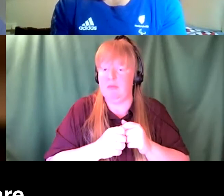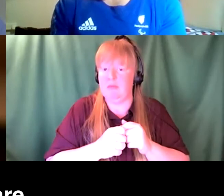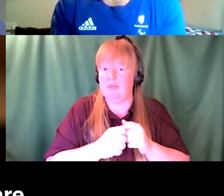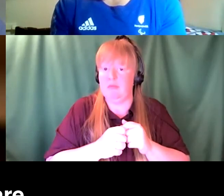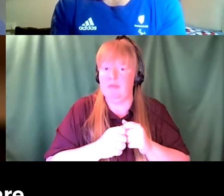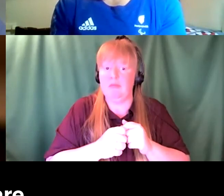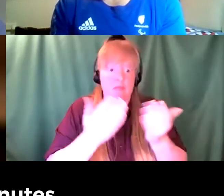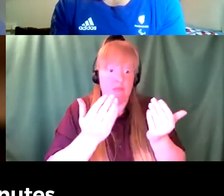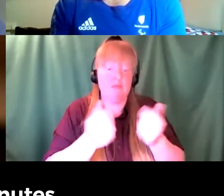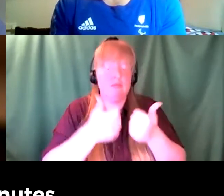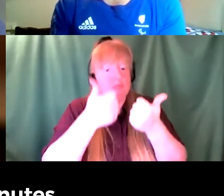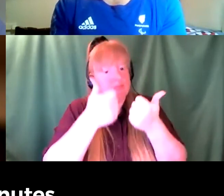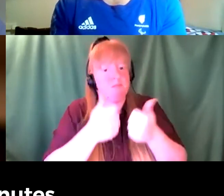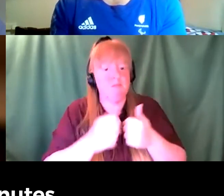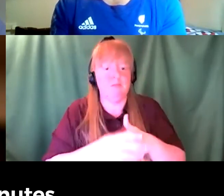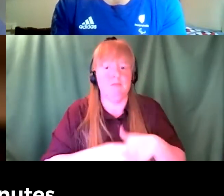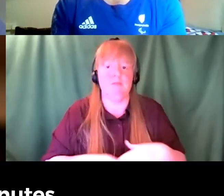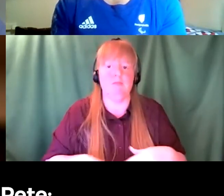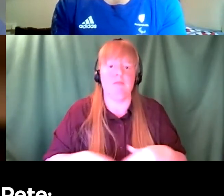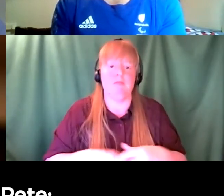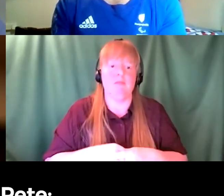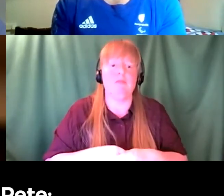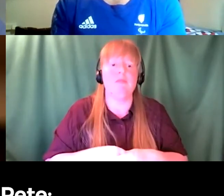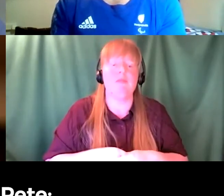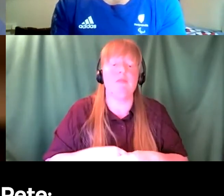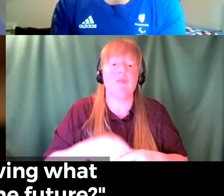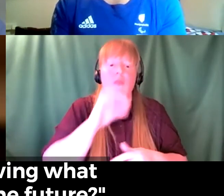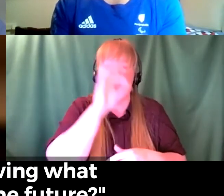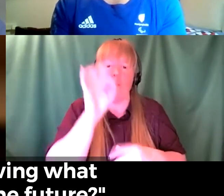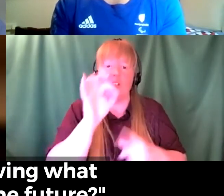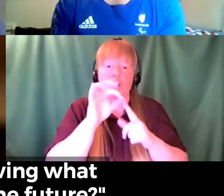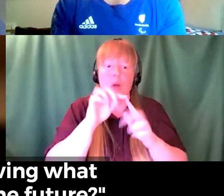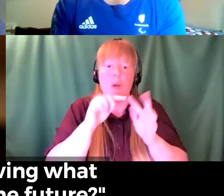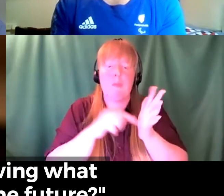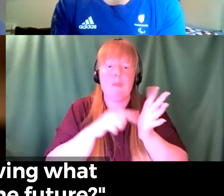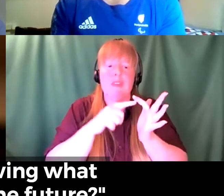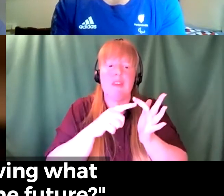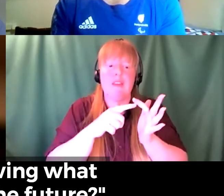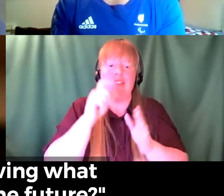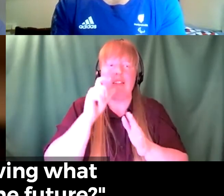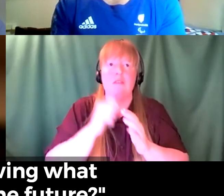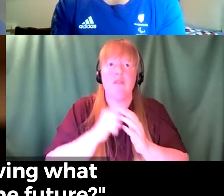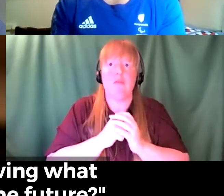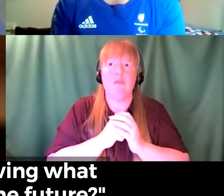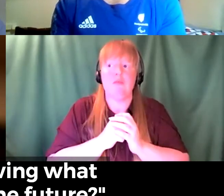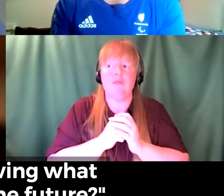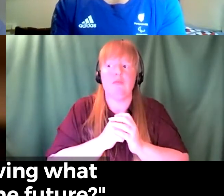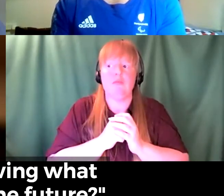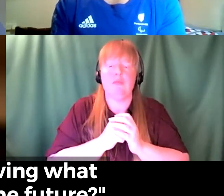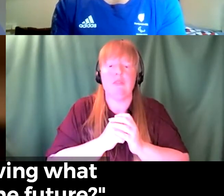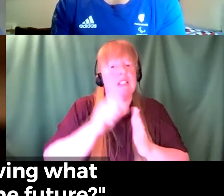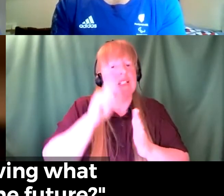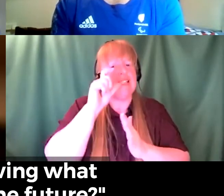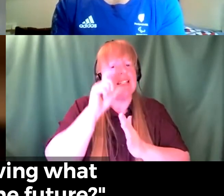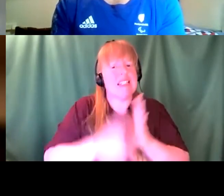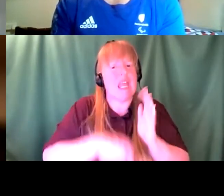Yeah, go for it, Claire. We've got about 7 minutes left. Question here for Pete. How are disabled people driving what Leonard Cheshire is doing in the